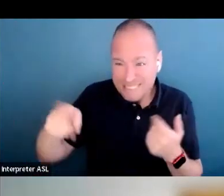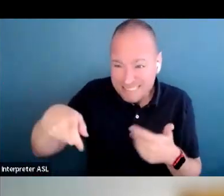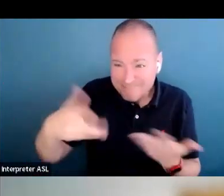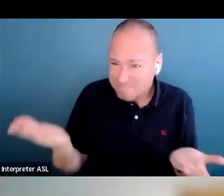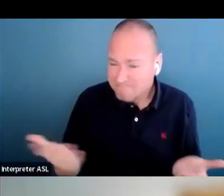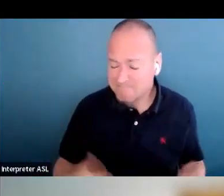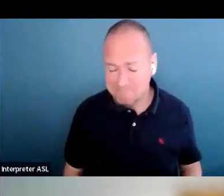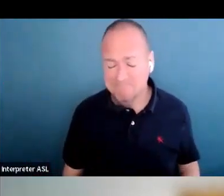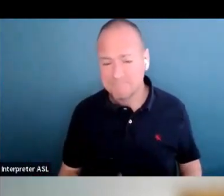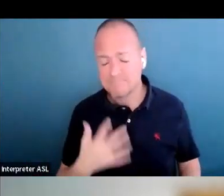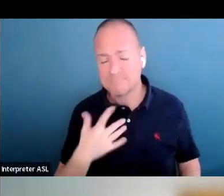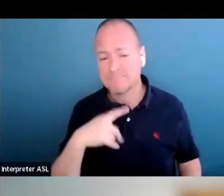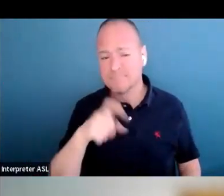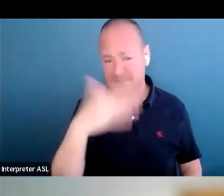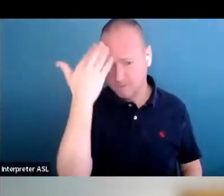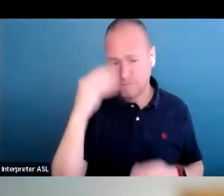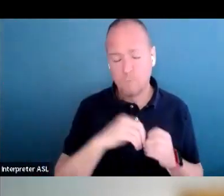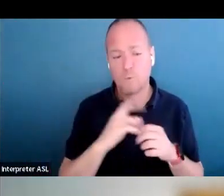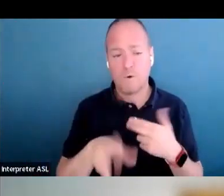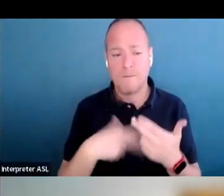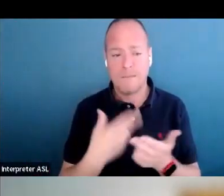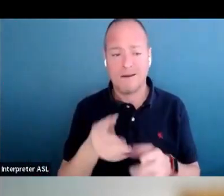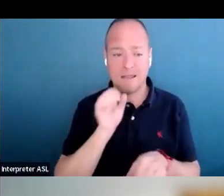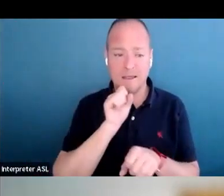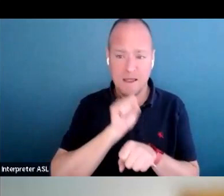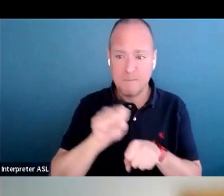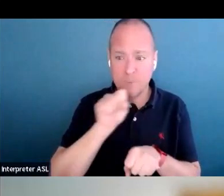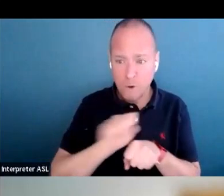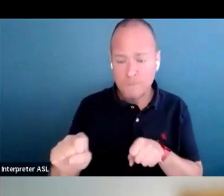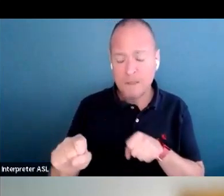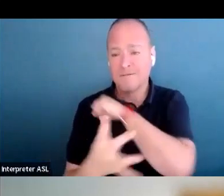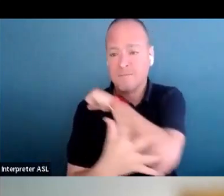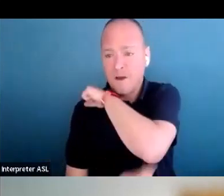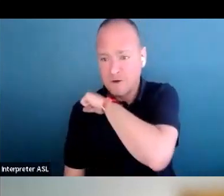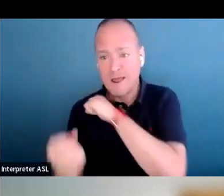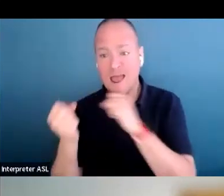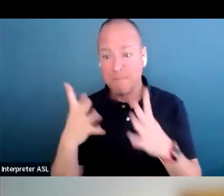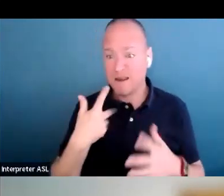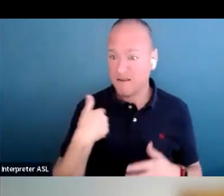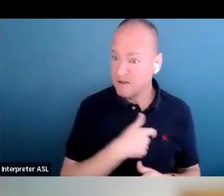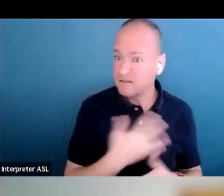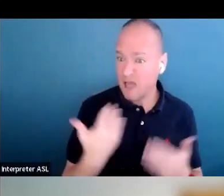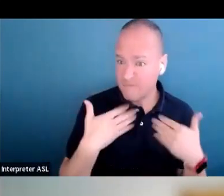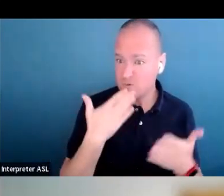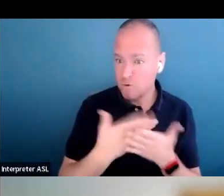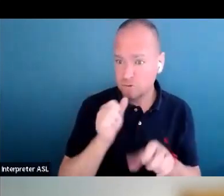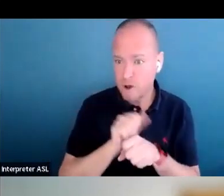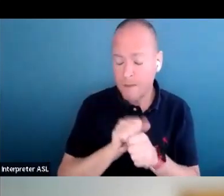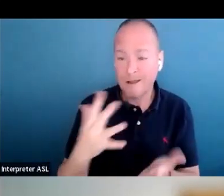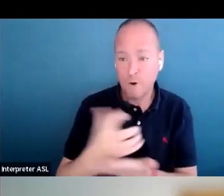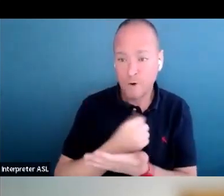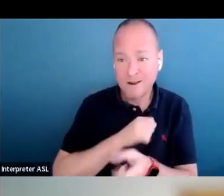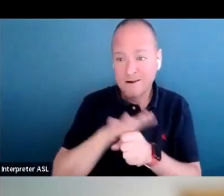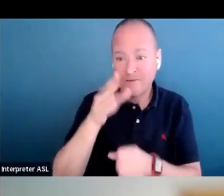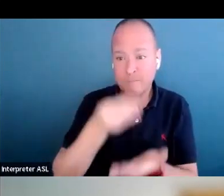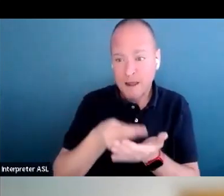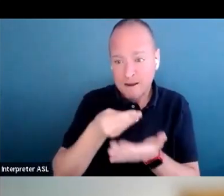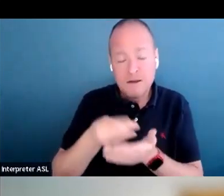We need to know more about employment and poverty. How many of us are fairly employed, and making enough money to live well?